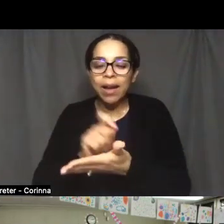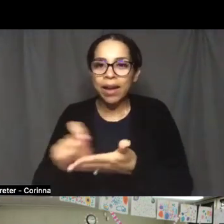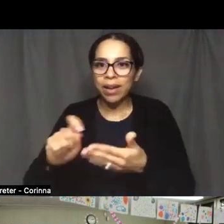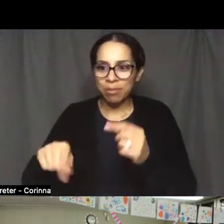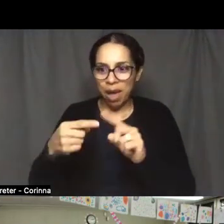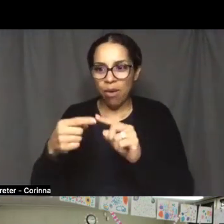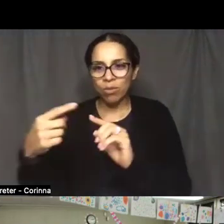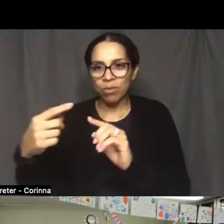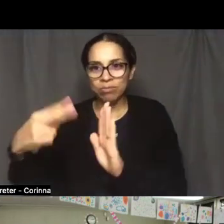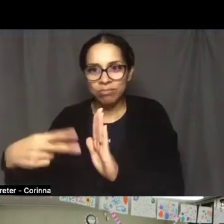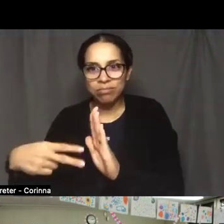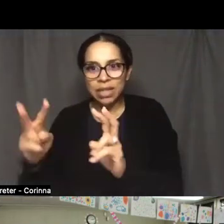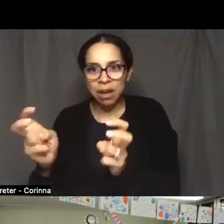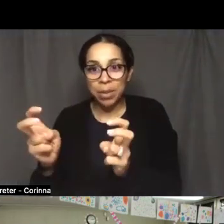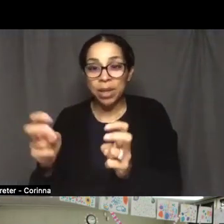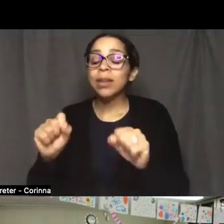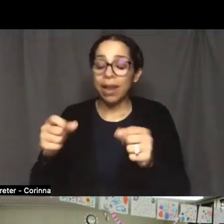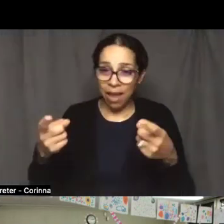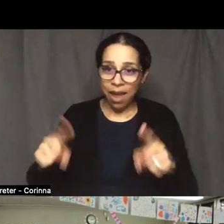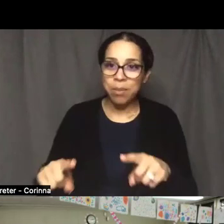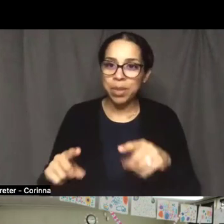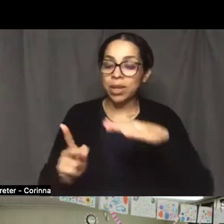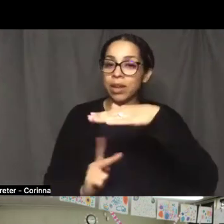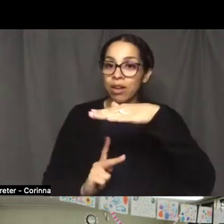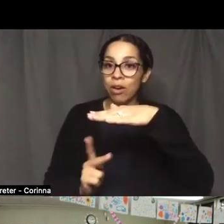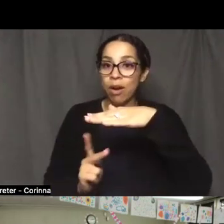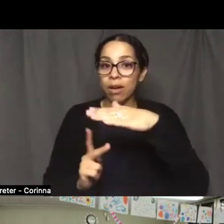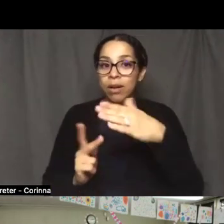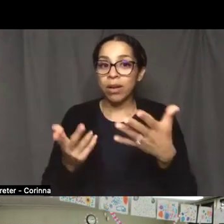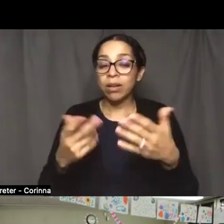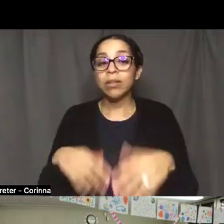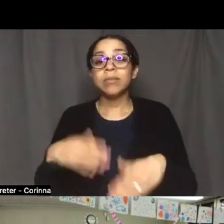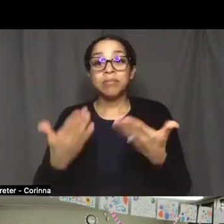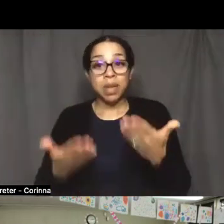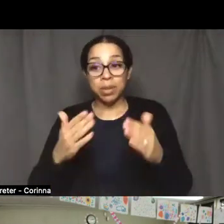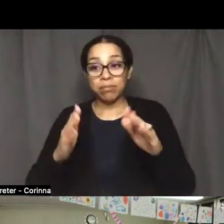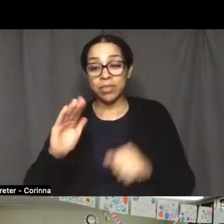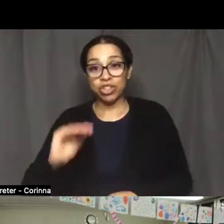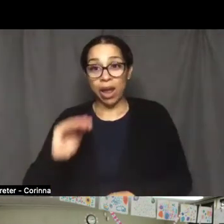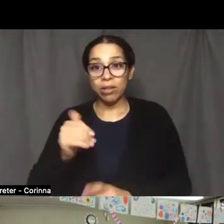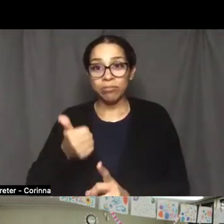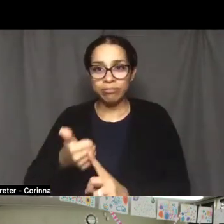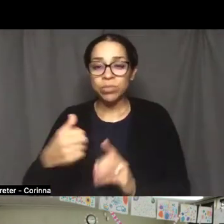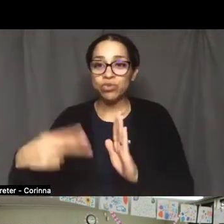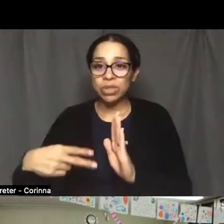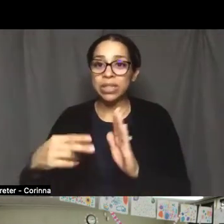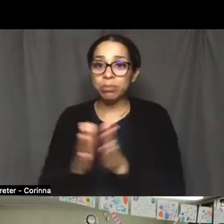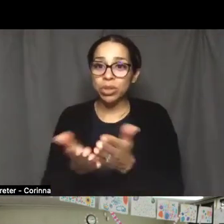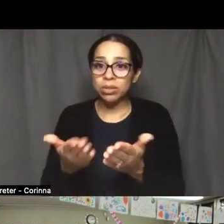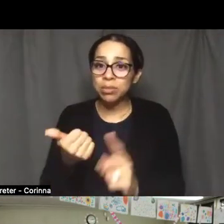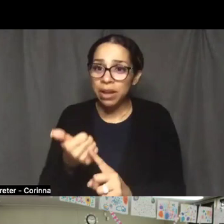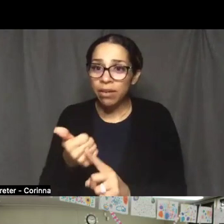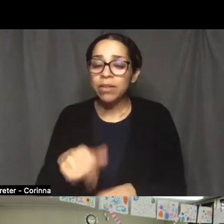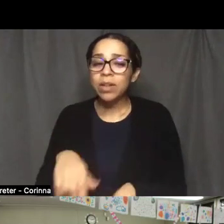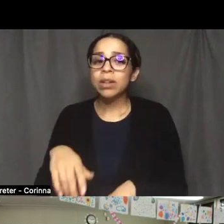in kindergarten. A lot of times the way that happens isn't through a child reading the book themselves if they aren't ready yet, but listening to a story like Mrs.